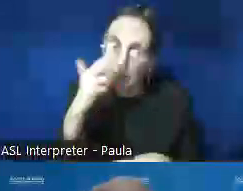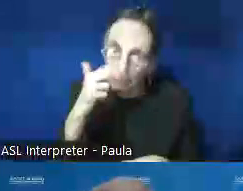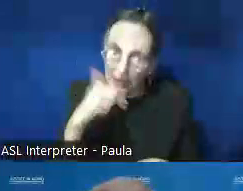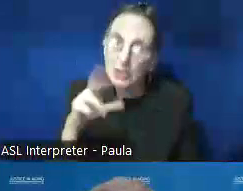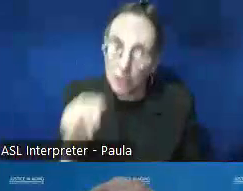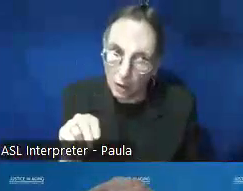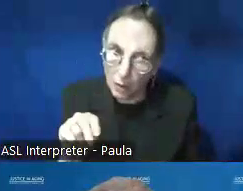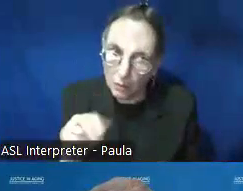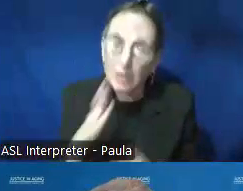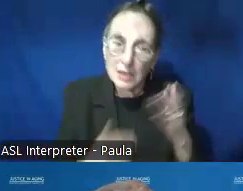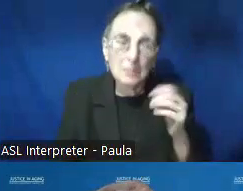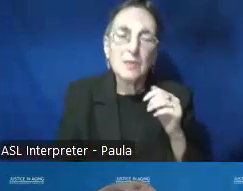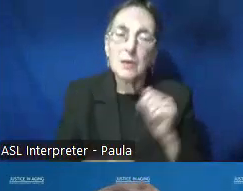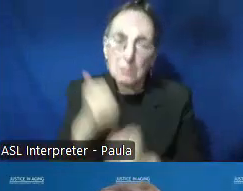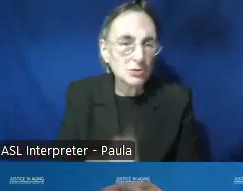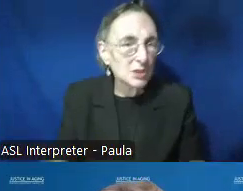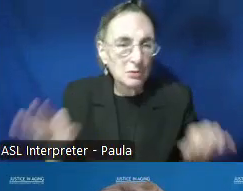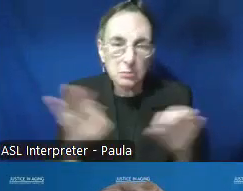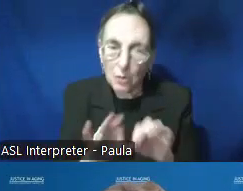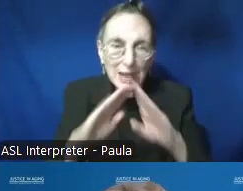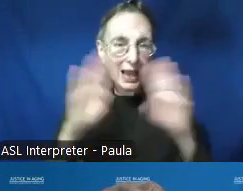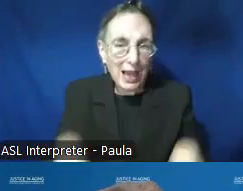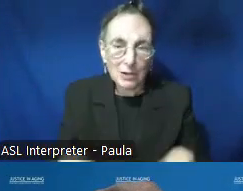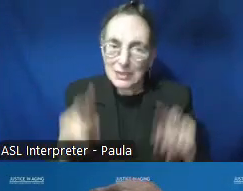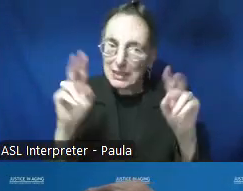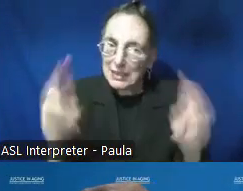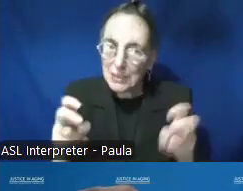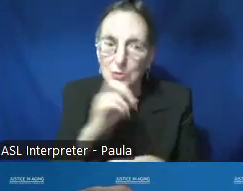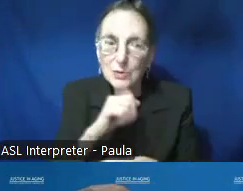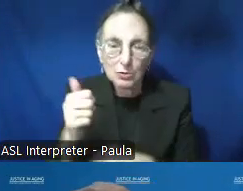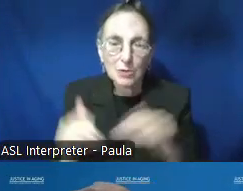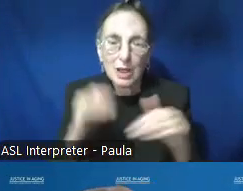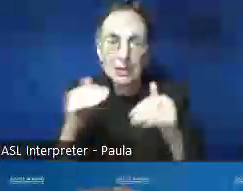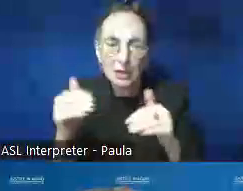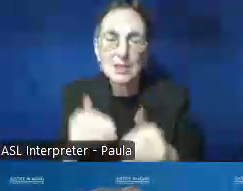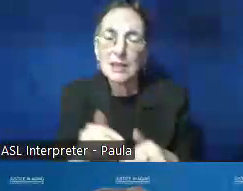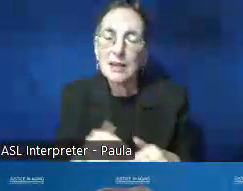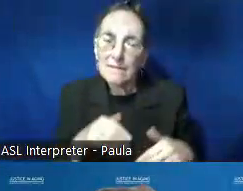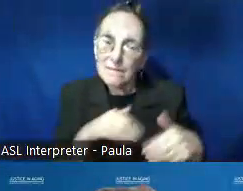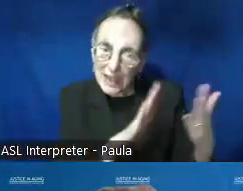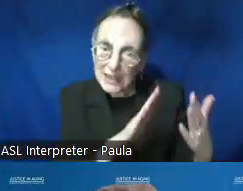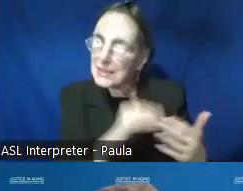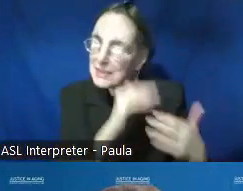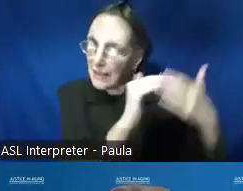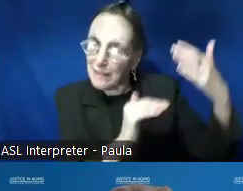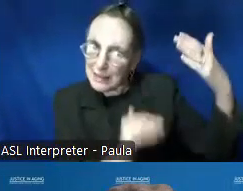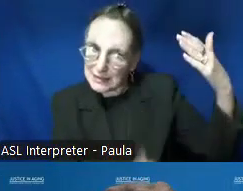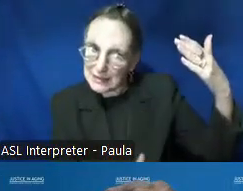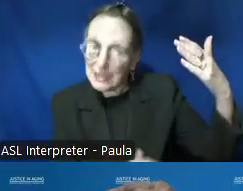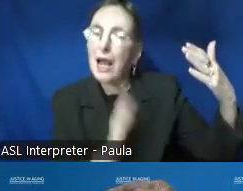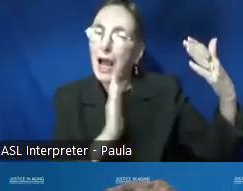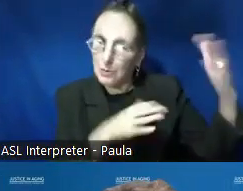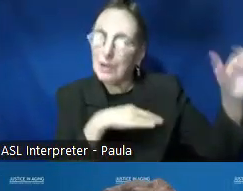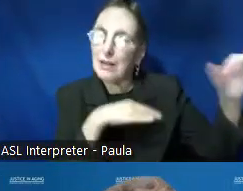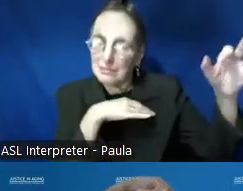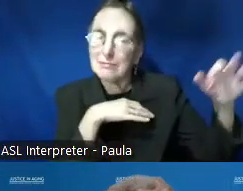housing issues that older adults face include this list, and I'm going to go through them in a minute, but I encourage you to add to this